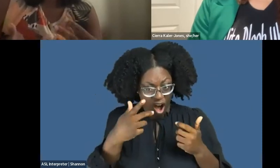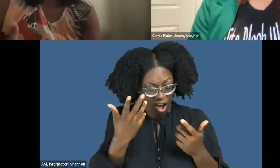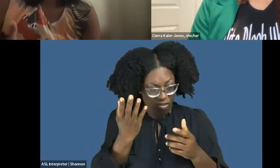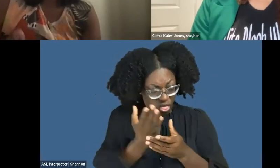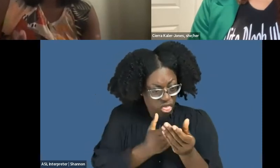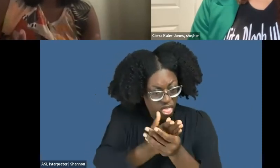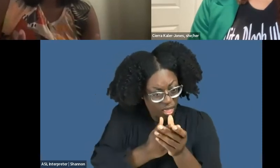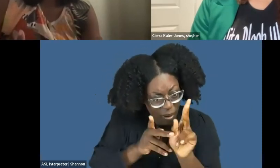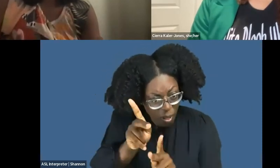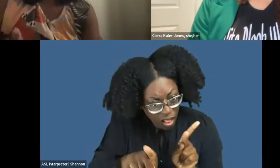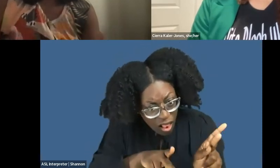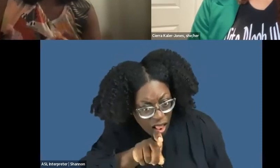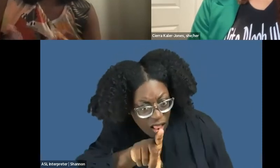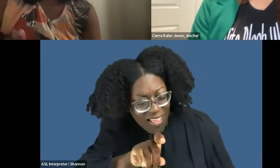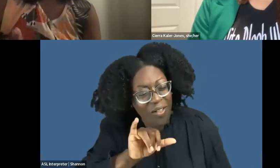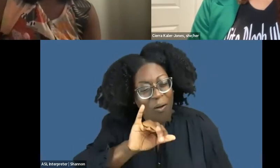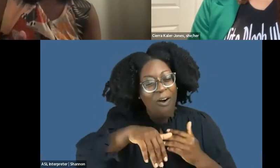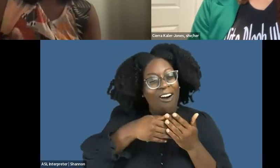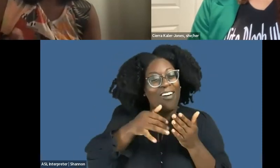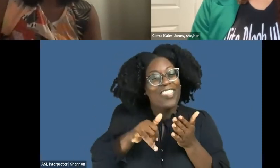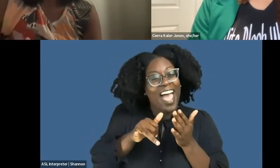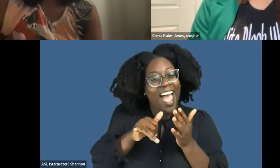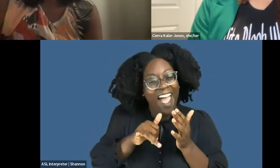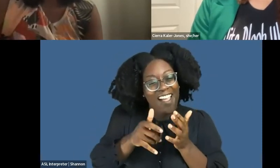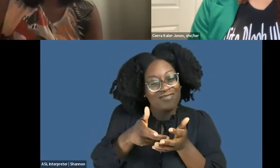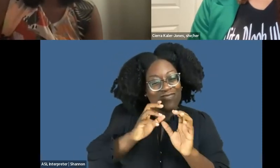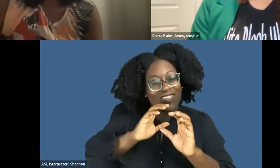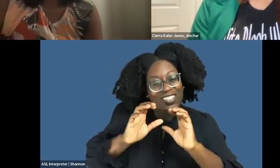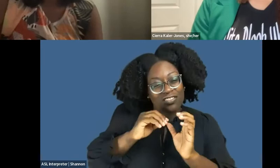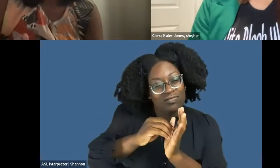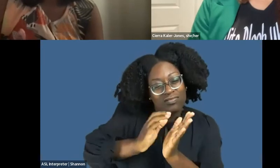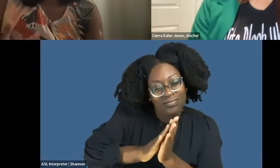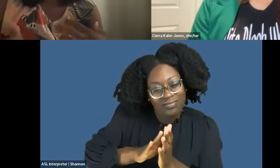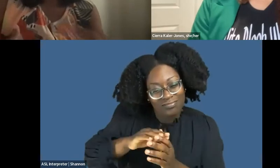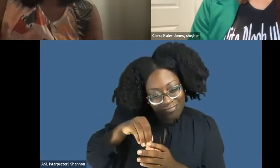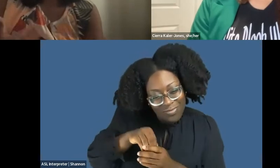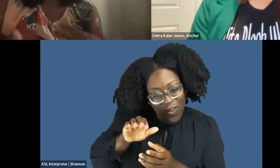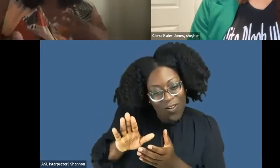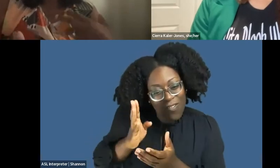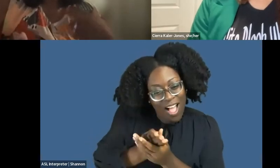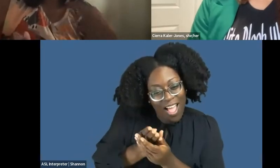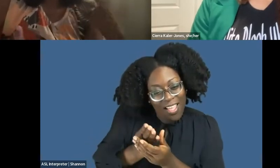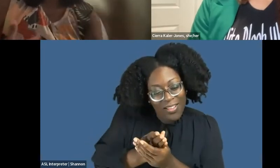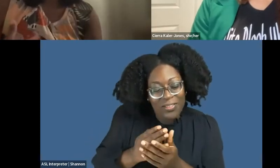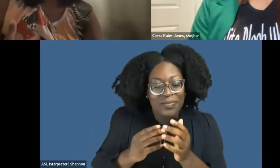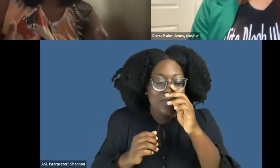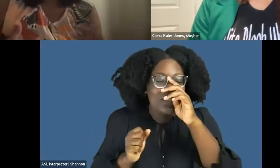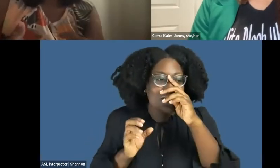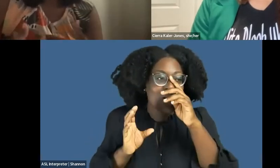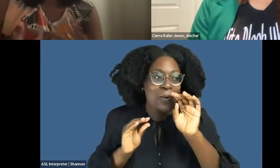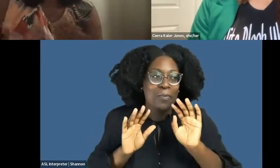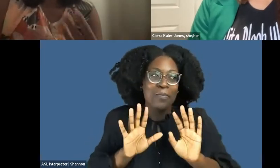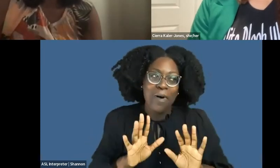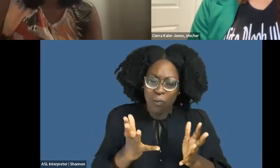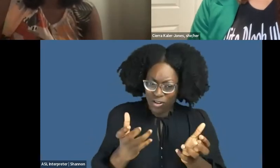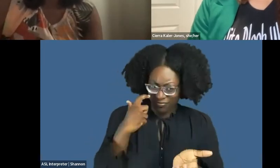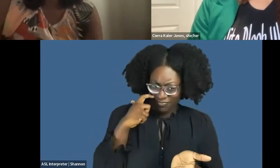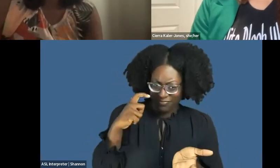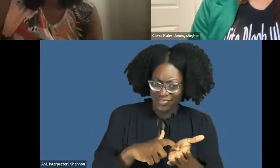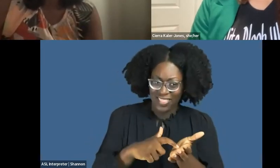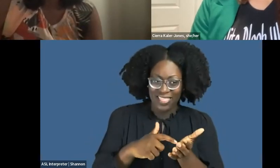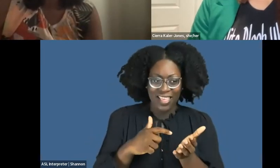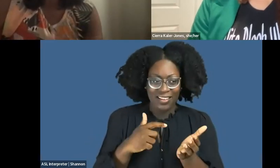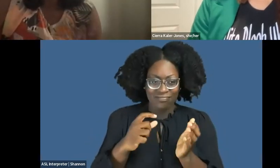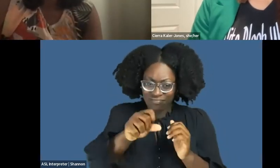emphasize that even though this is very harmful to do to someone, there were these moments where they, you know, just kind of called it